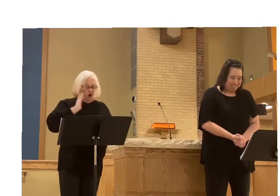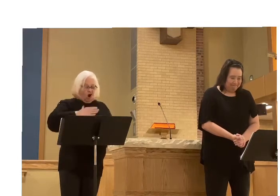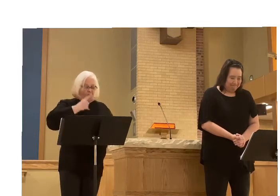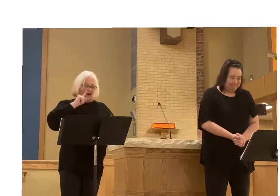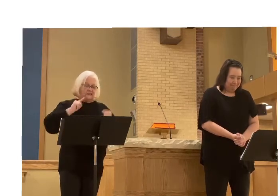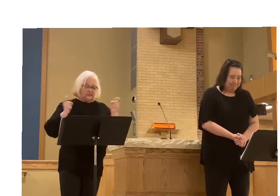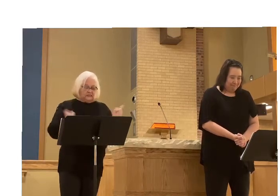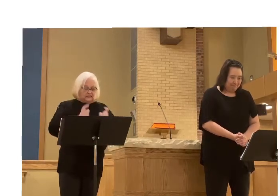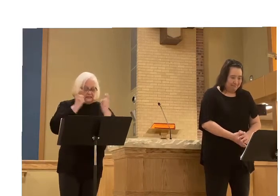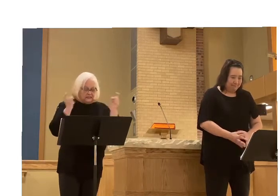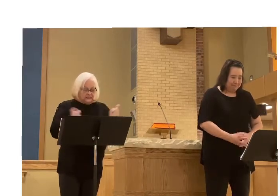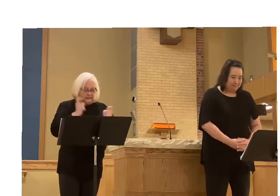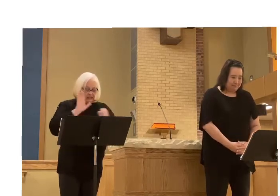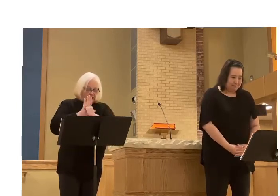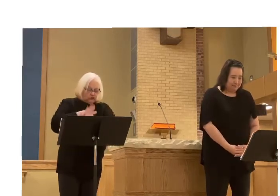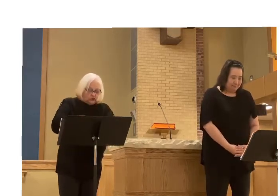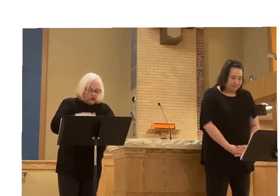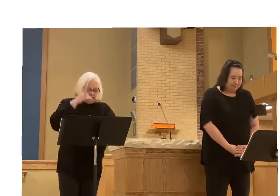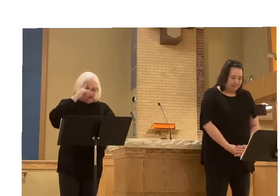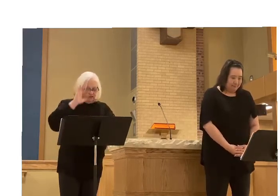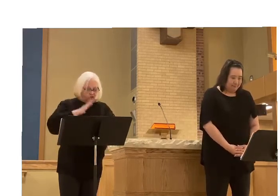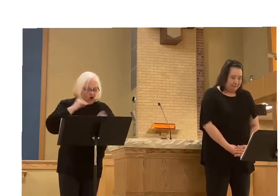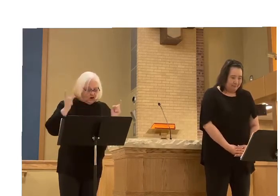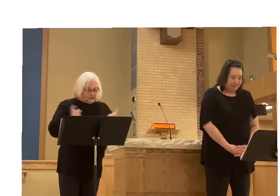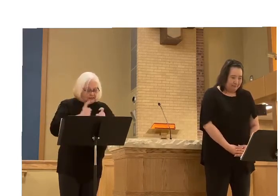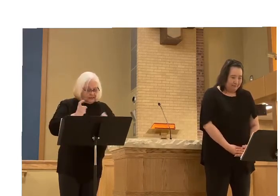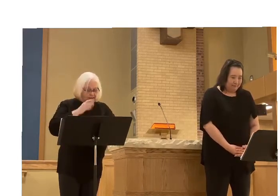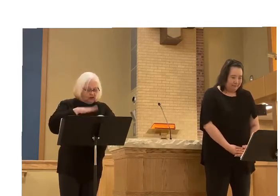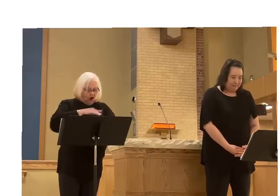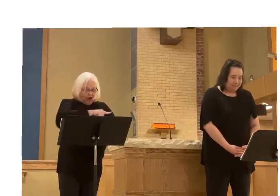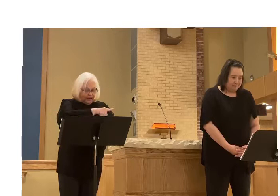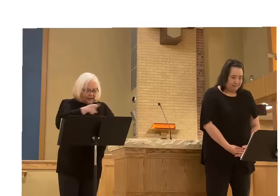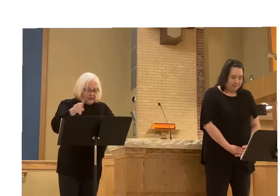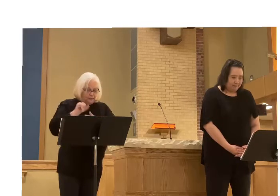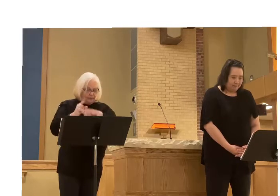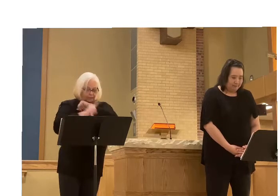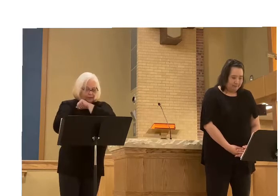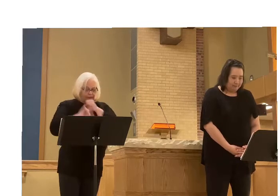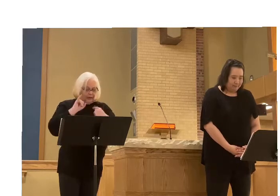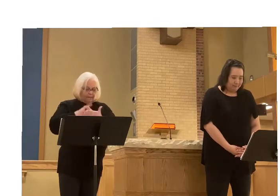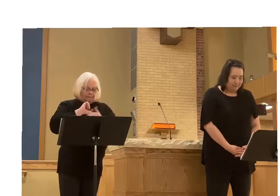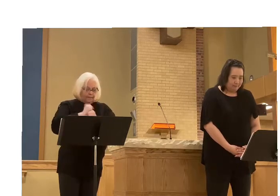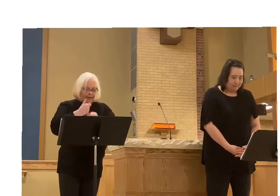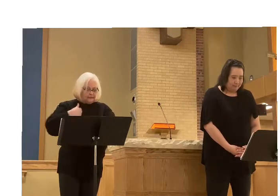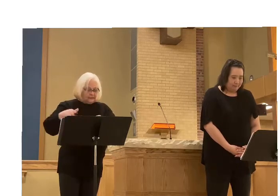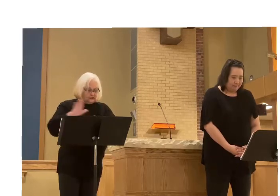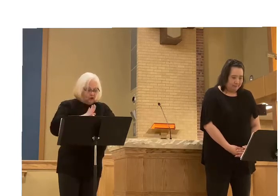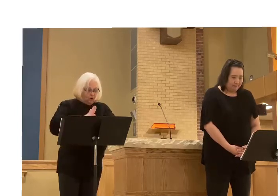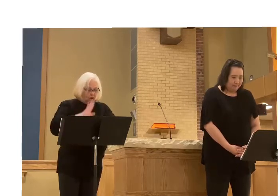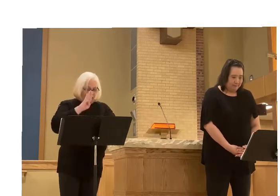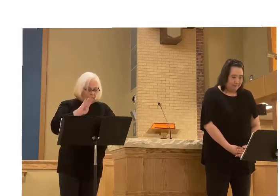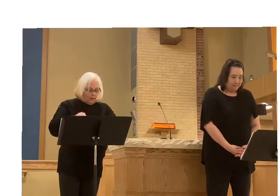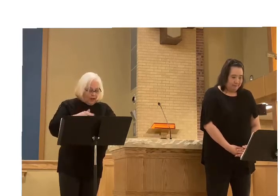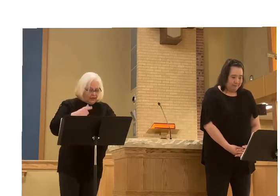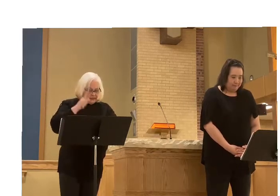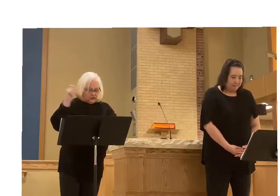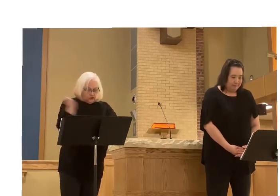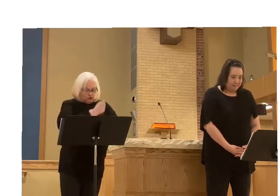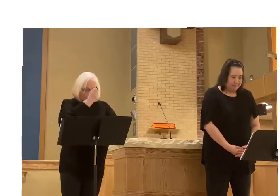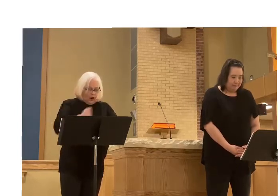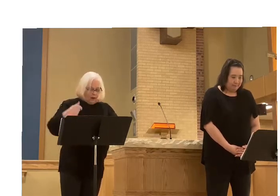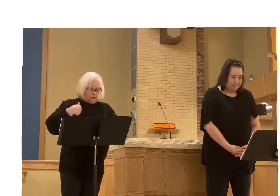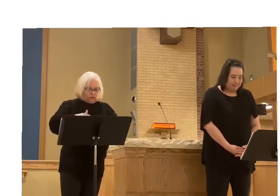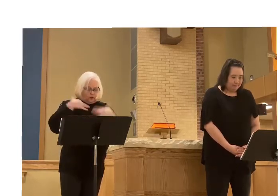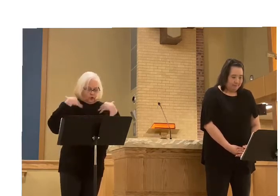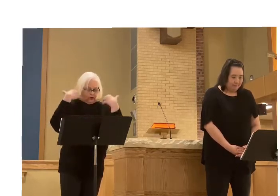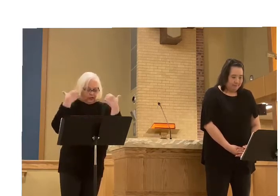that makes us whole. By his stripes we were healed. We had all gone astray like sheep, each following his